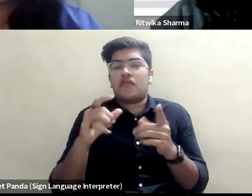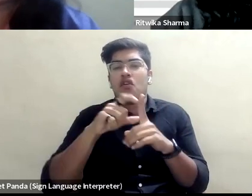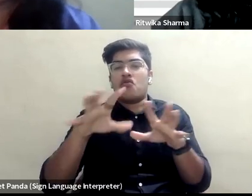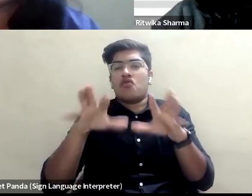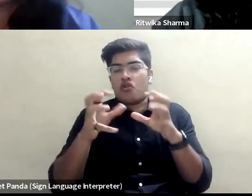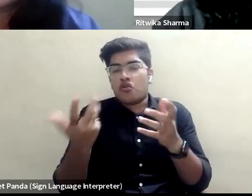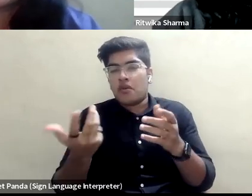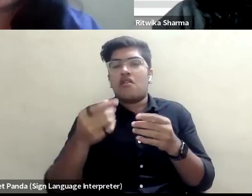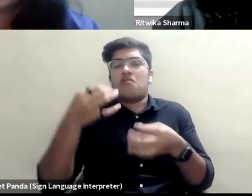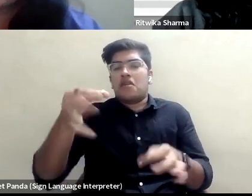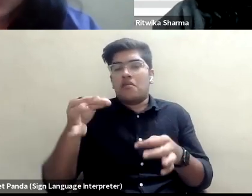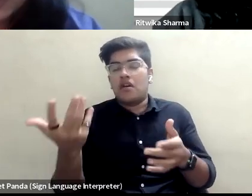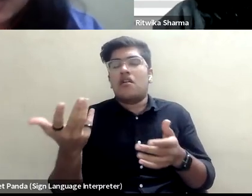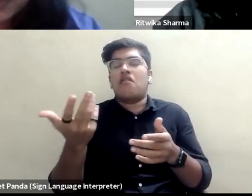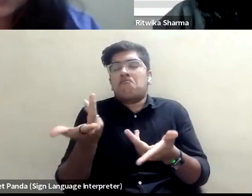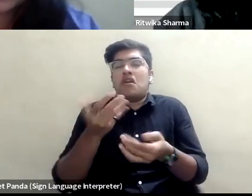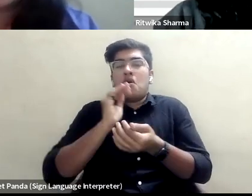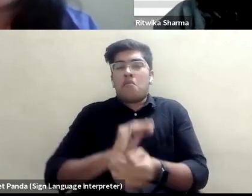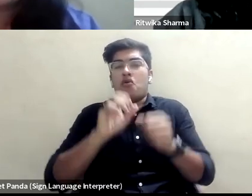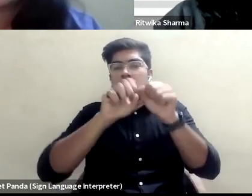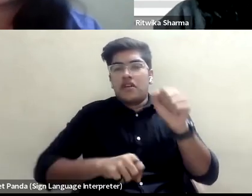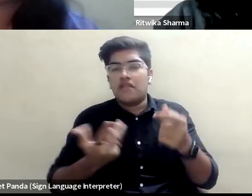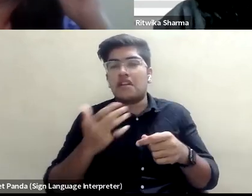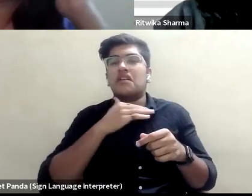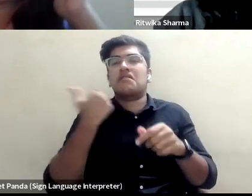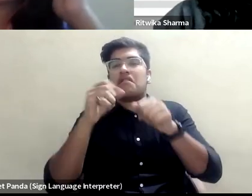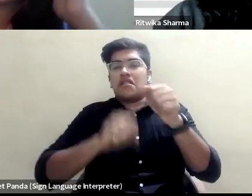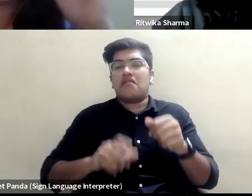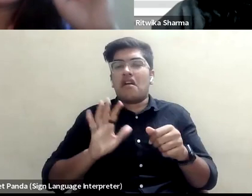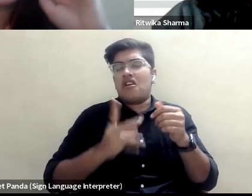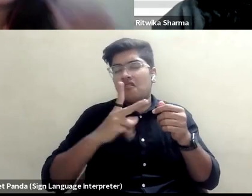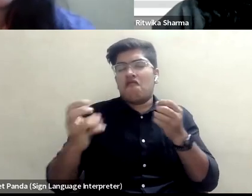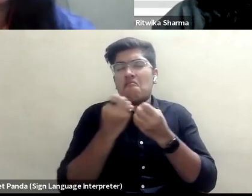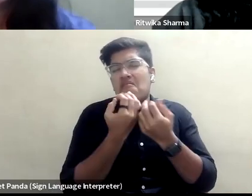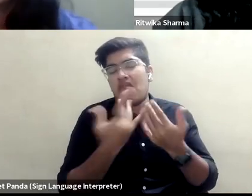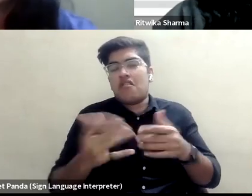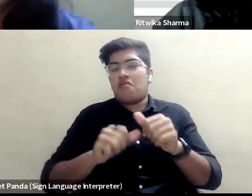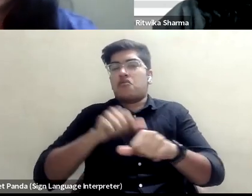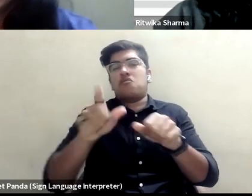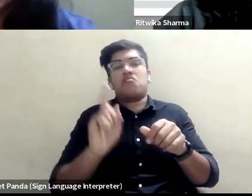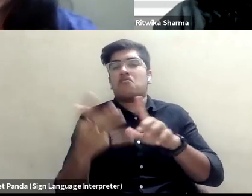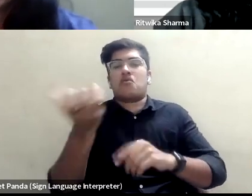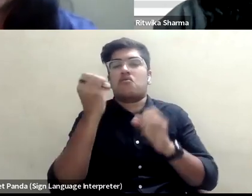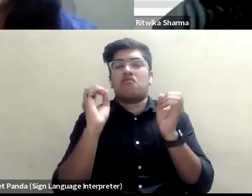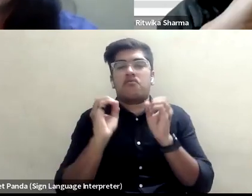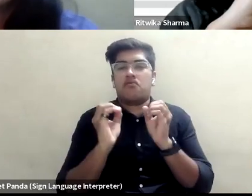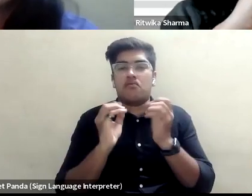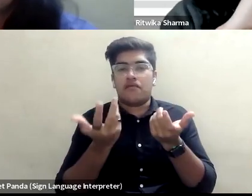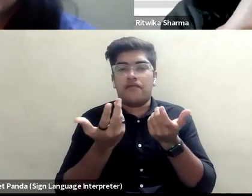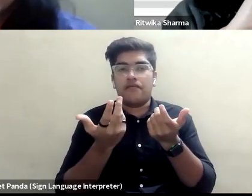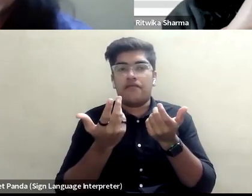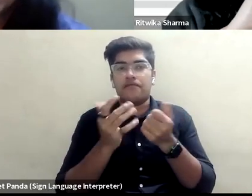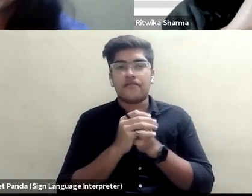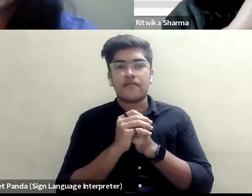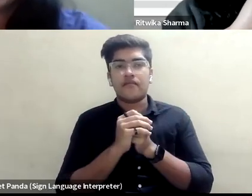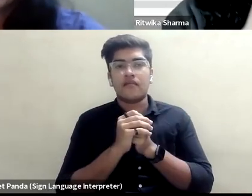documentation, let alone a birth certificate or a death certificate. Okay, now with the unclarity about the documentation, especially what we